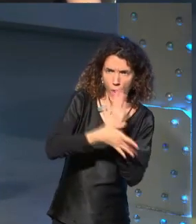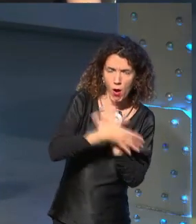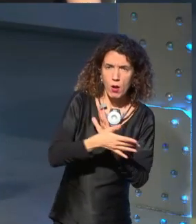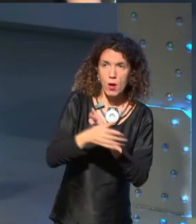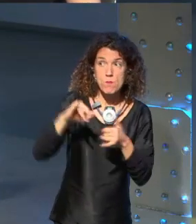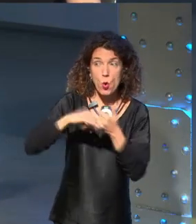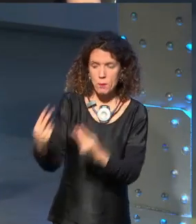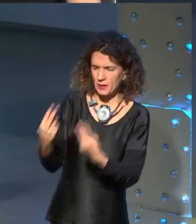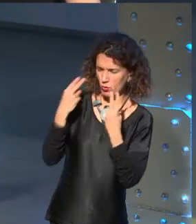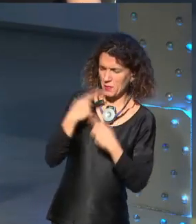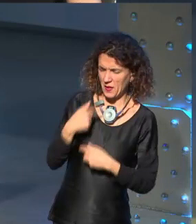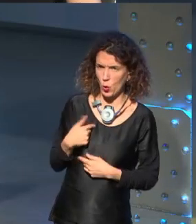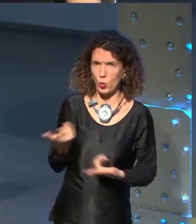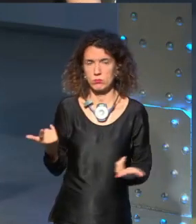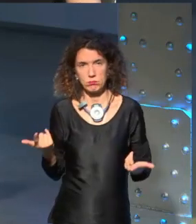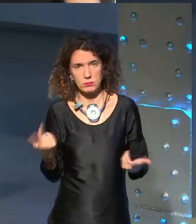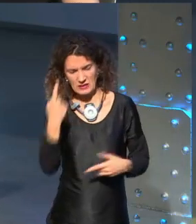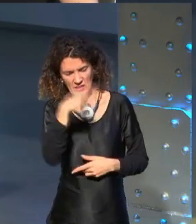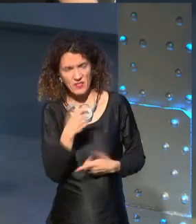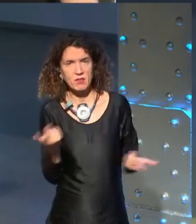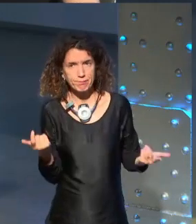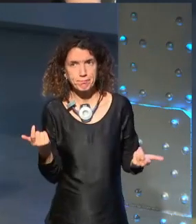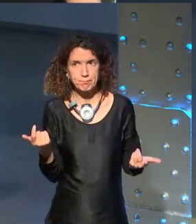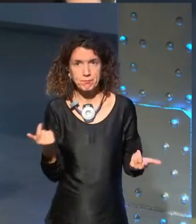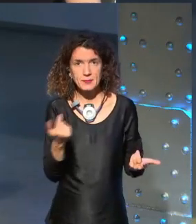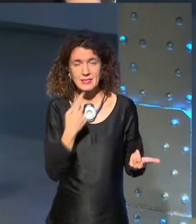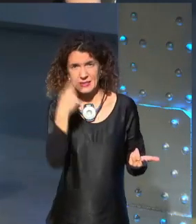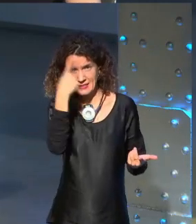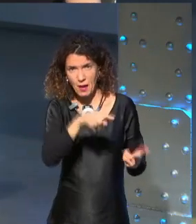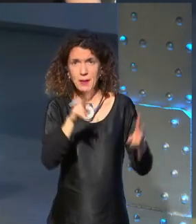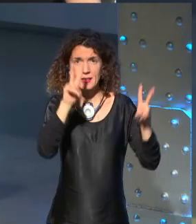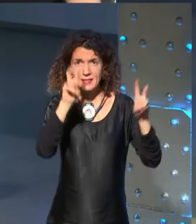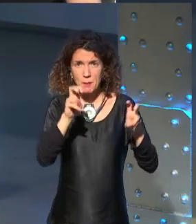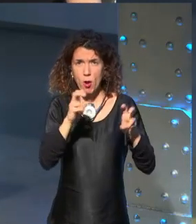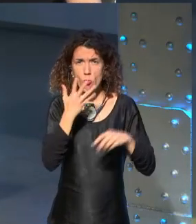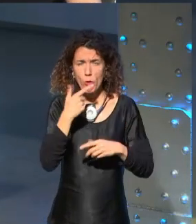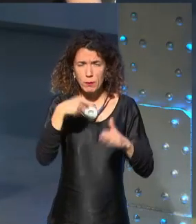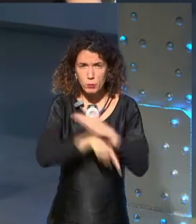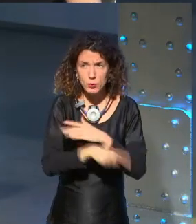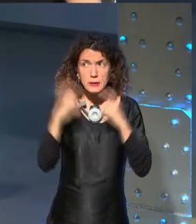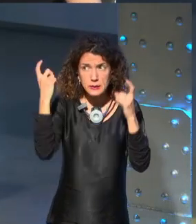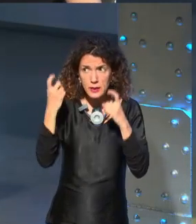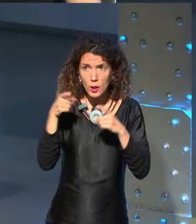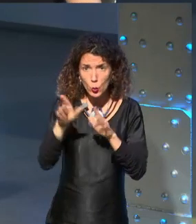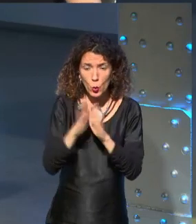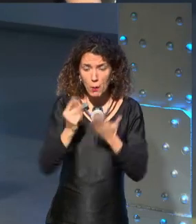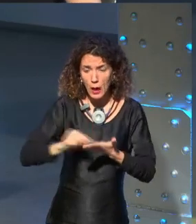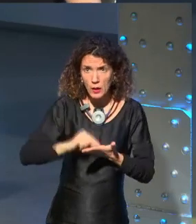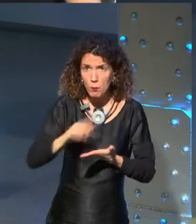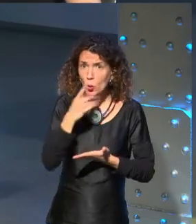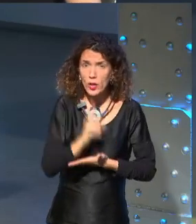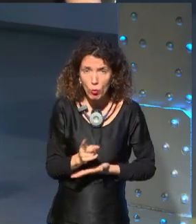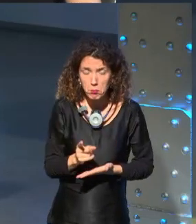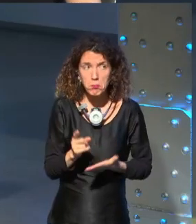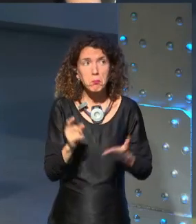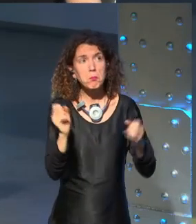said, well, if you know so darn much about it, why don't you try and write one? And